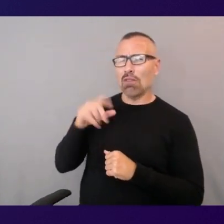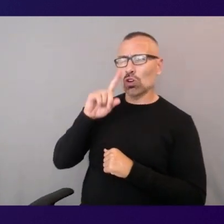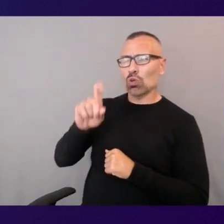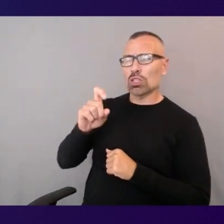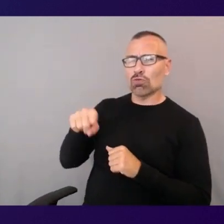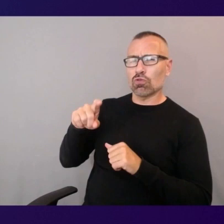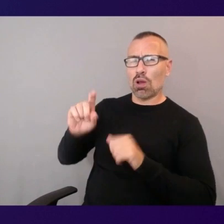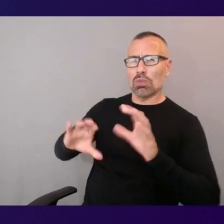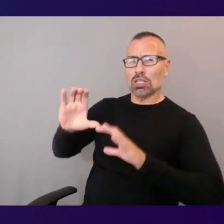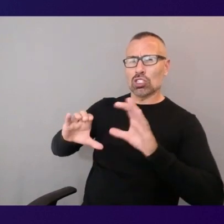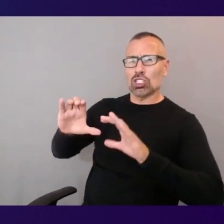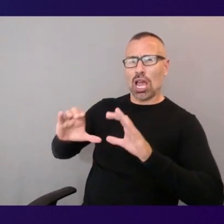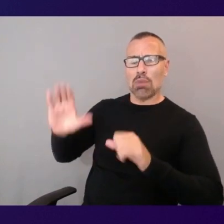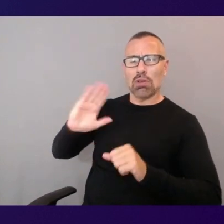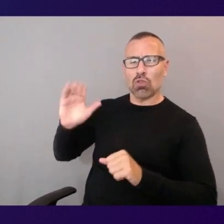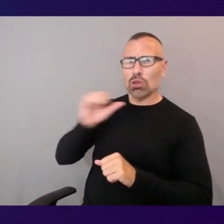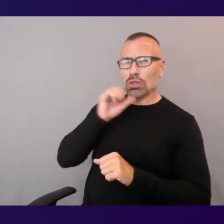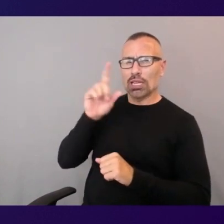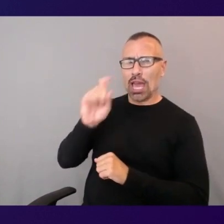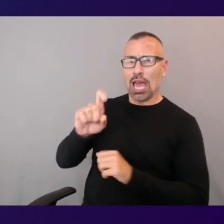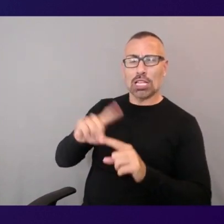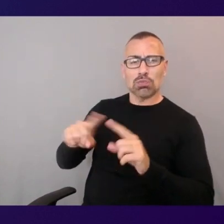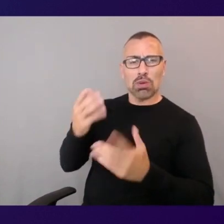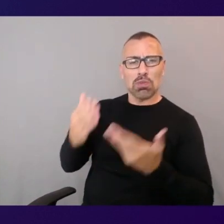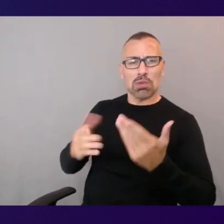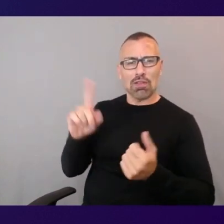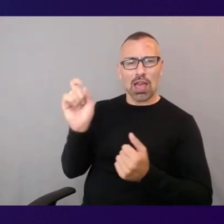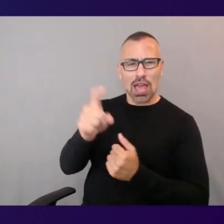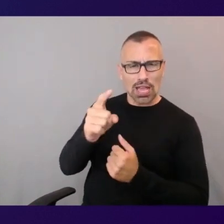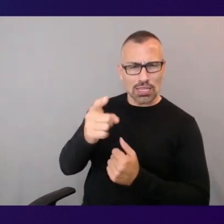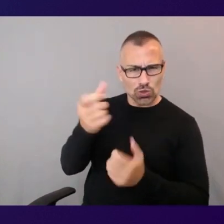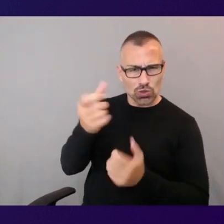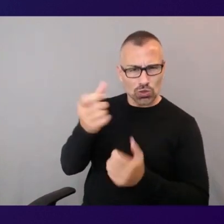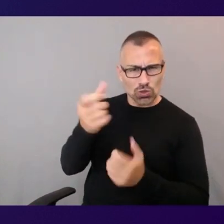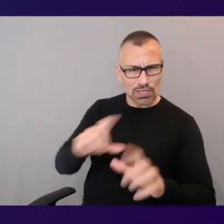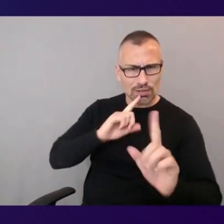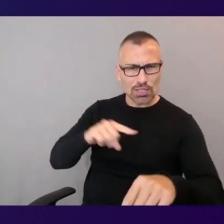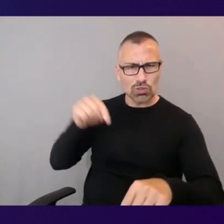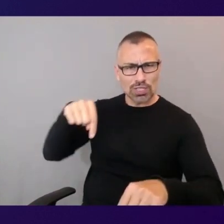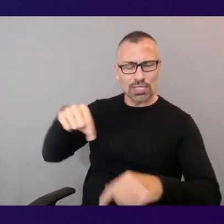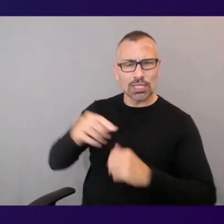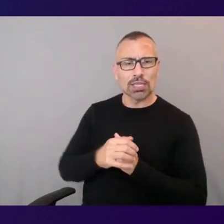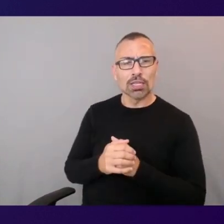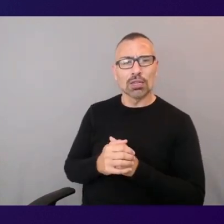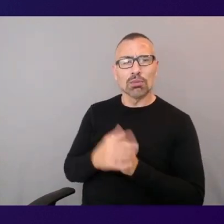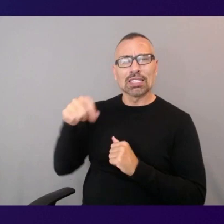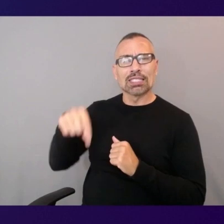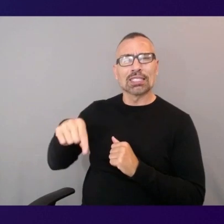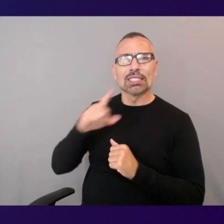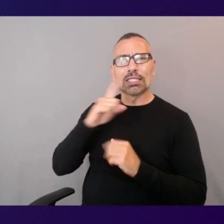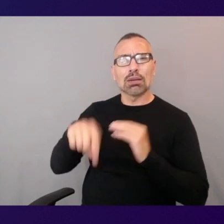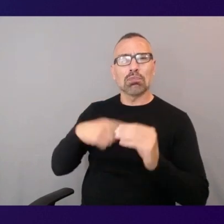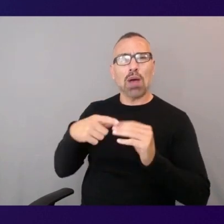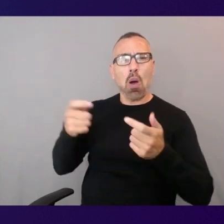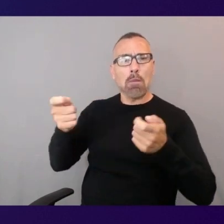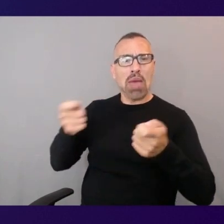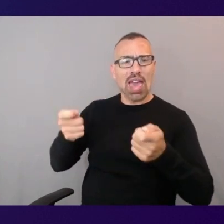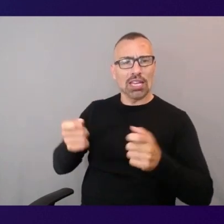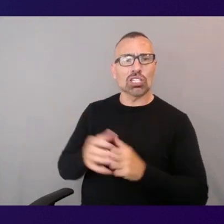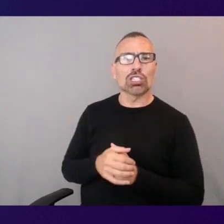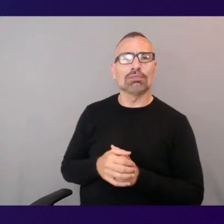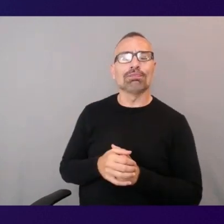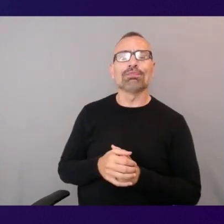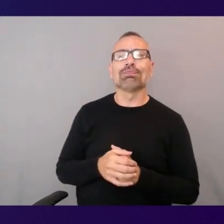but I think this may make sense a little bit in this portion, right? So fully managed, right? It kind